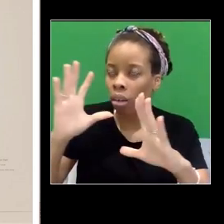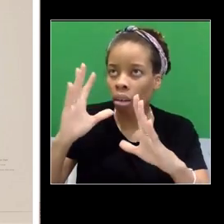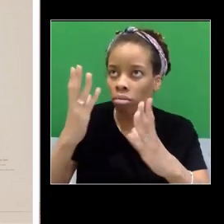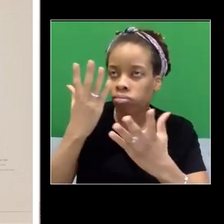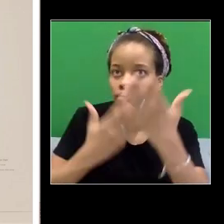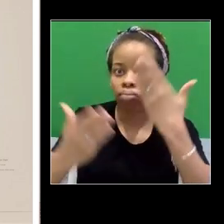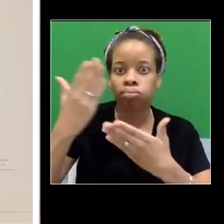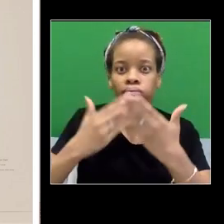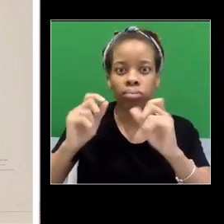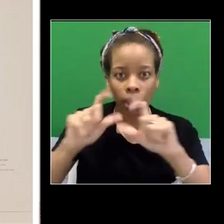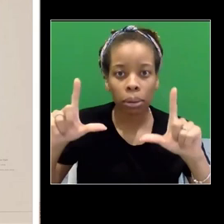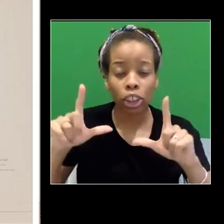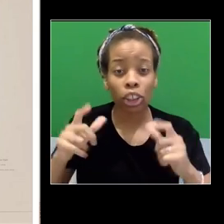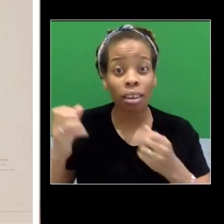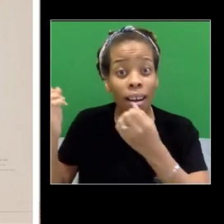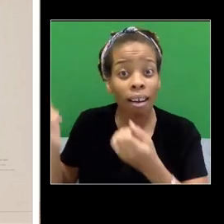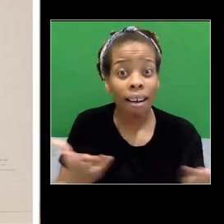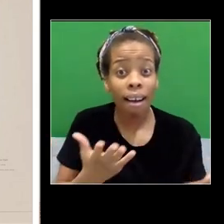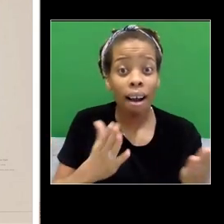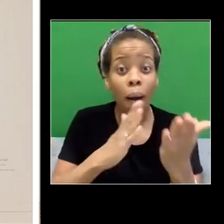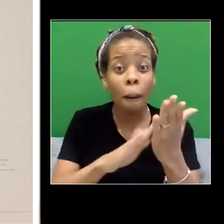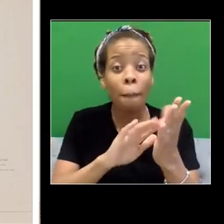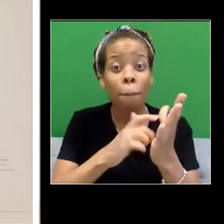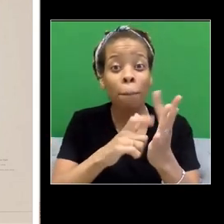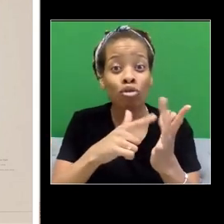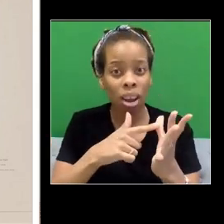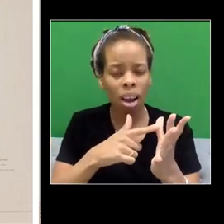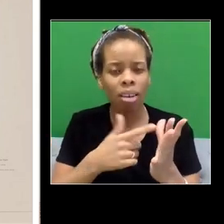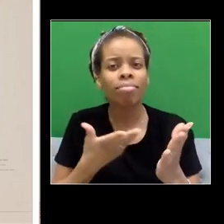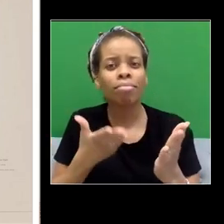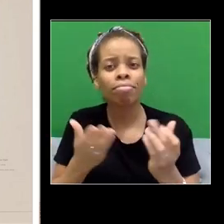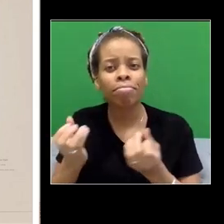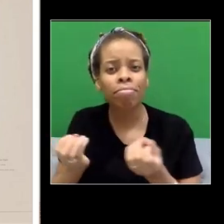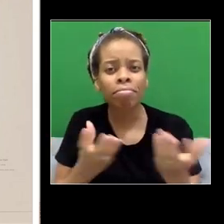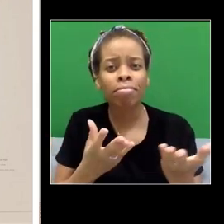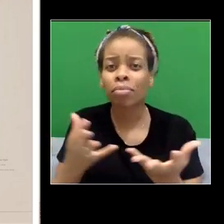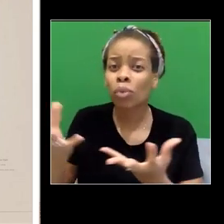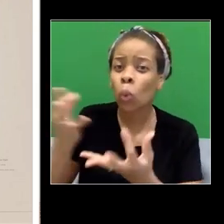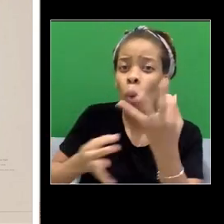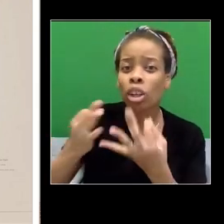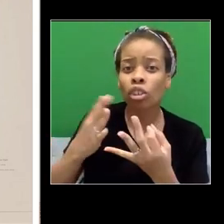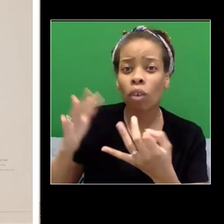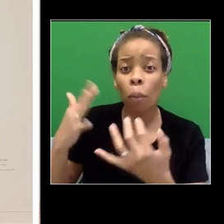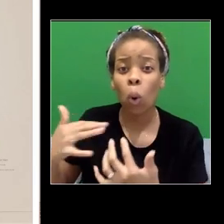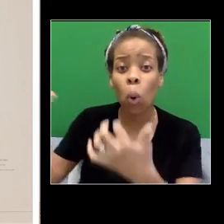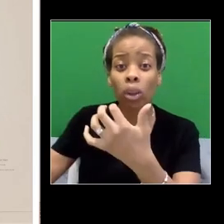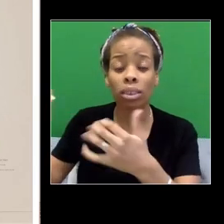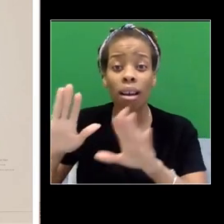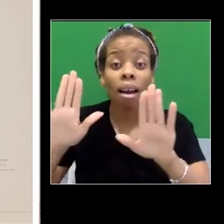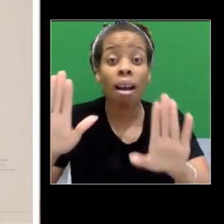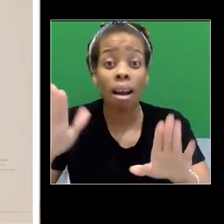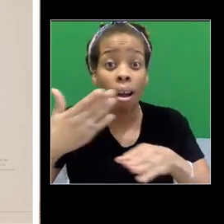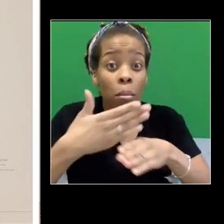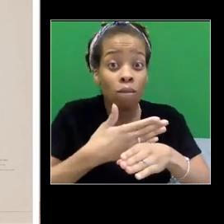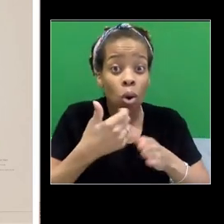ways. Maria is back with us, and so I know she has questions. I, you know, will just say preemptively even